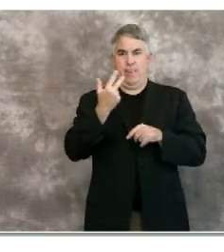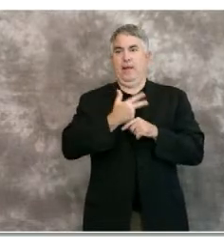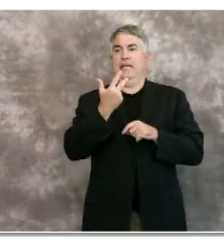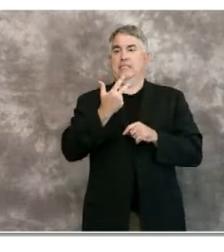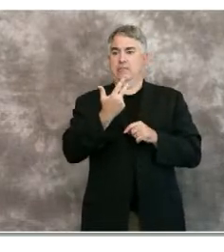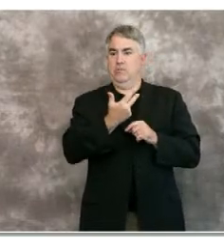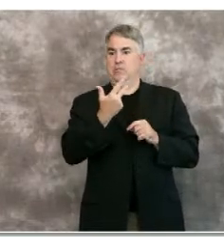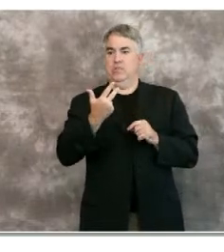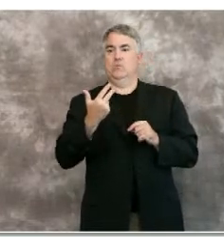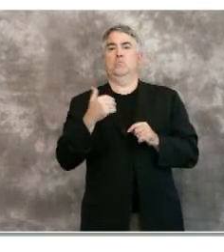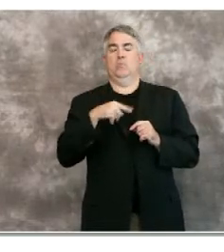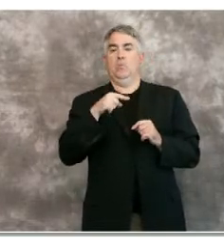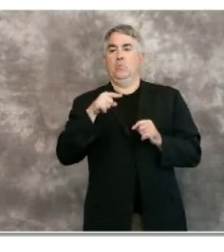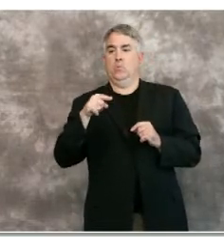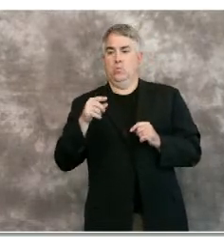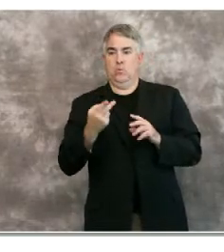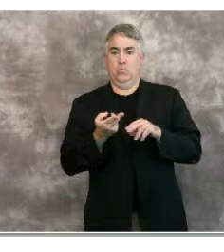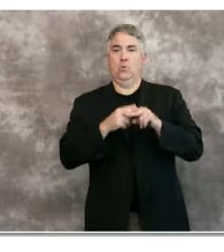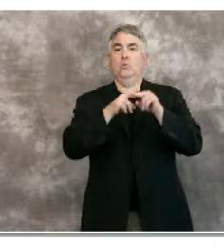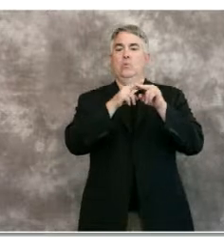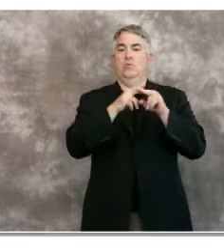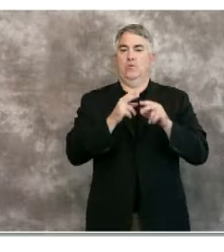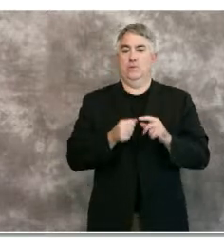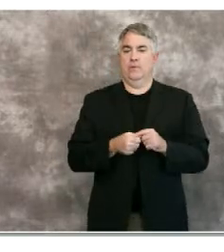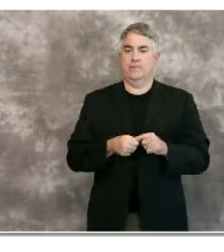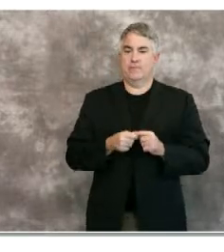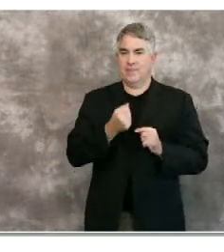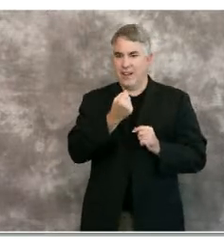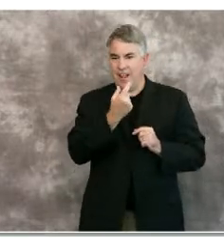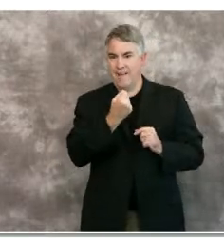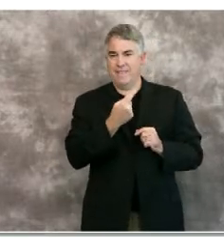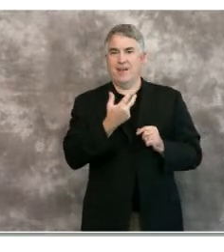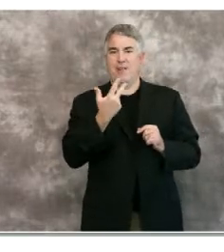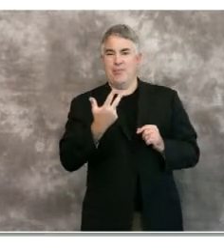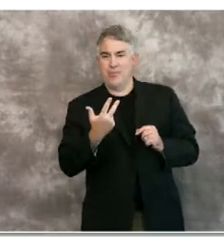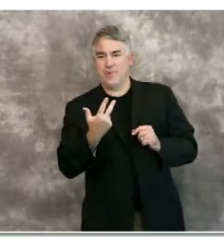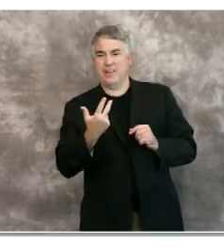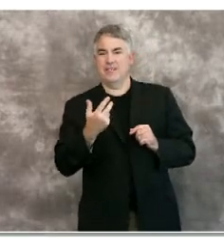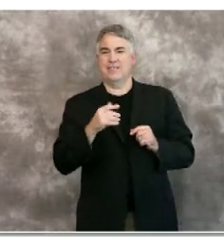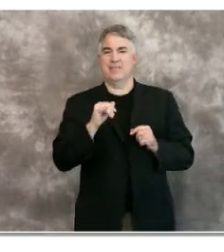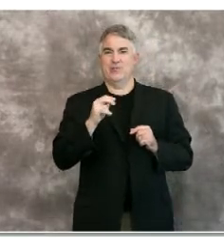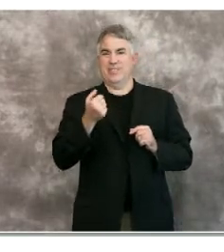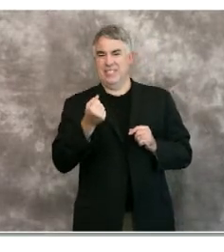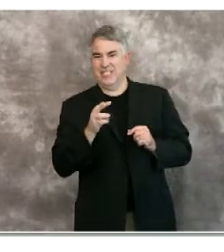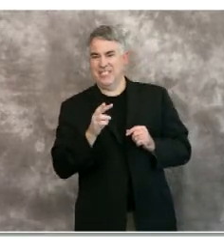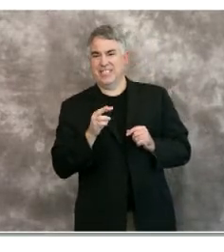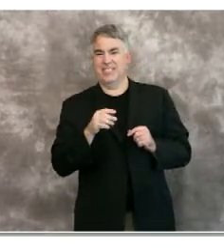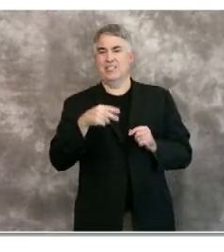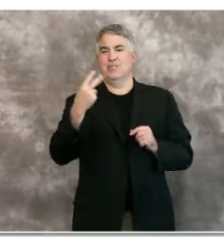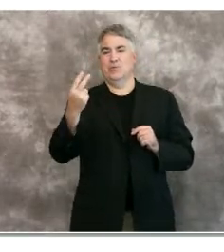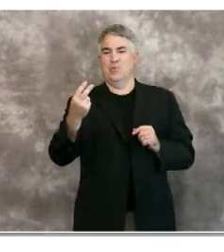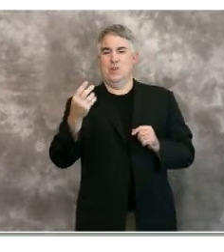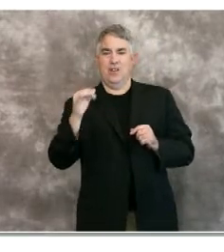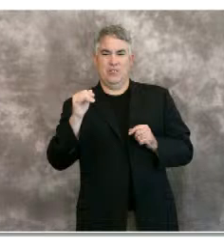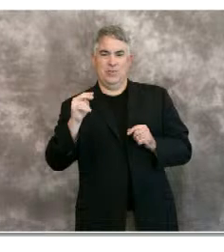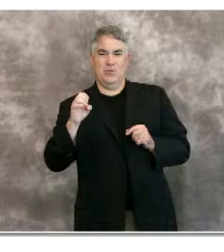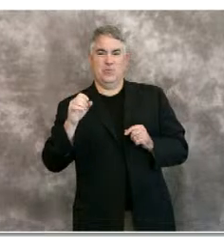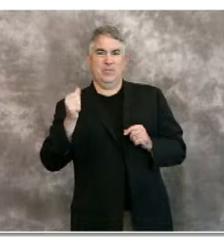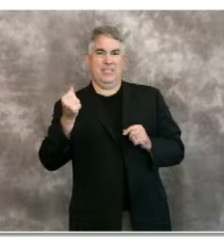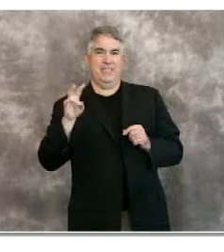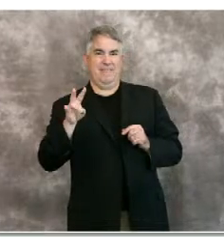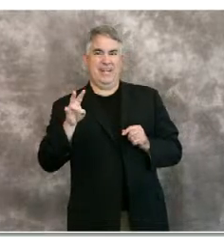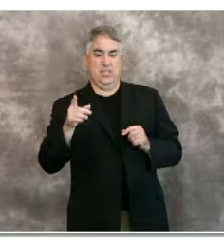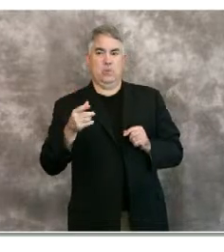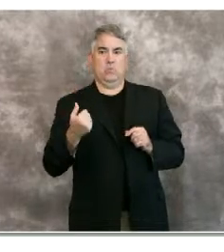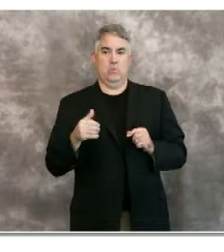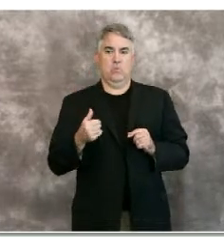June 11th, 3 on June 16th, and 2 on June 17th. And as